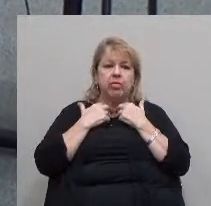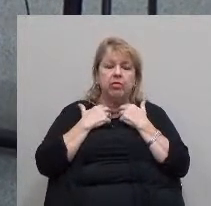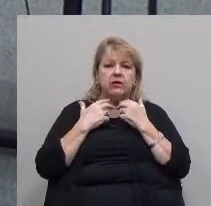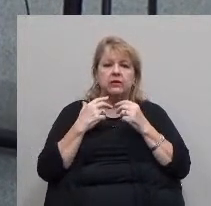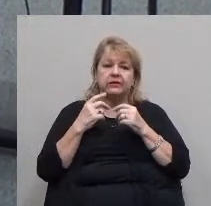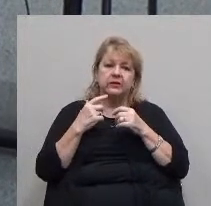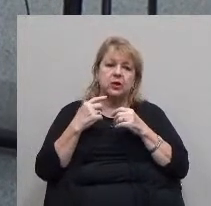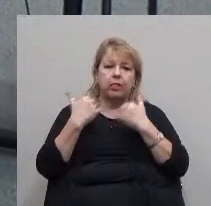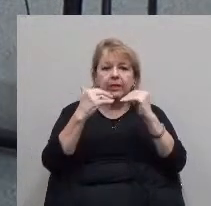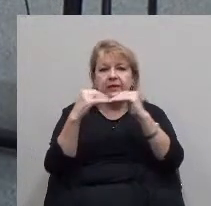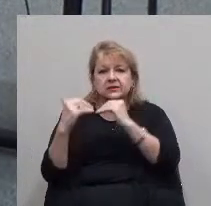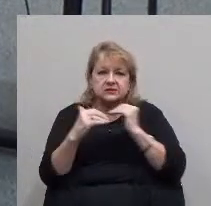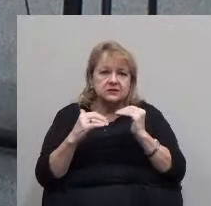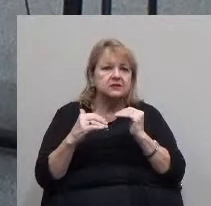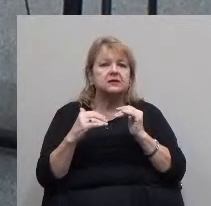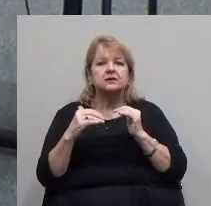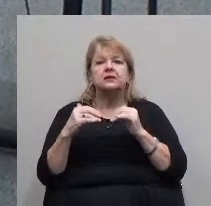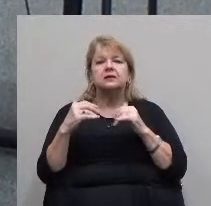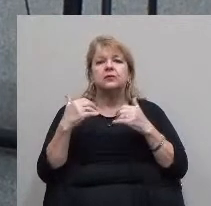to make this decision.